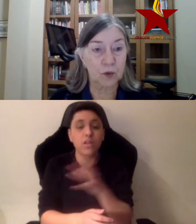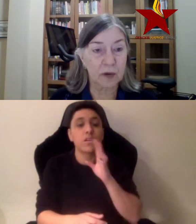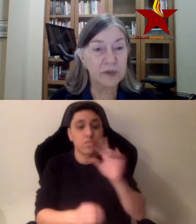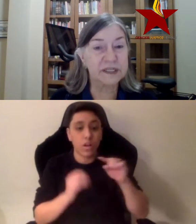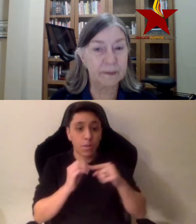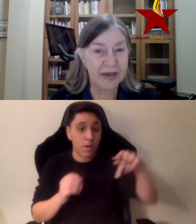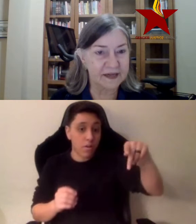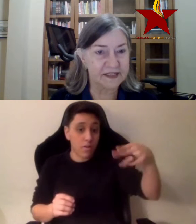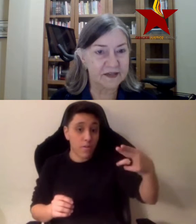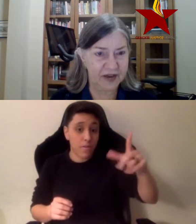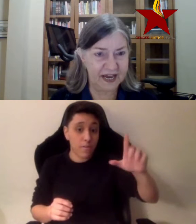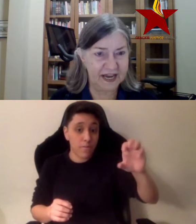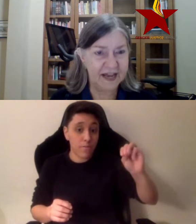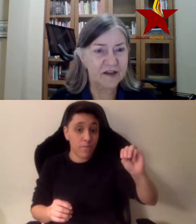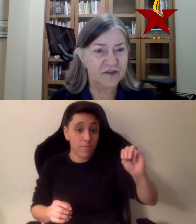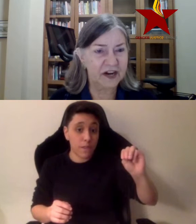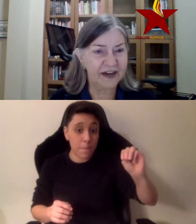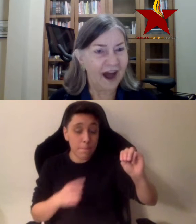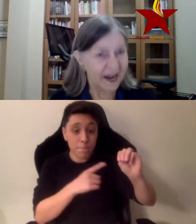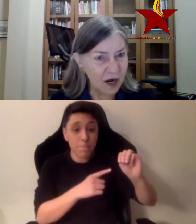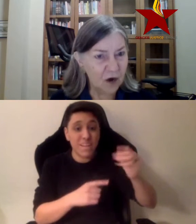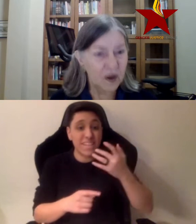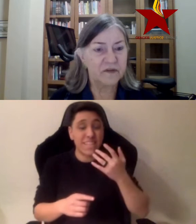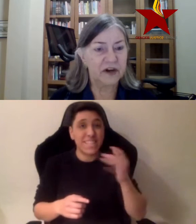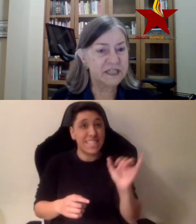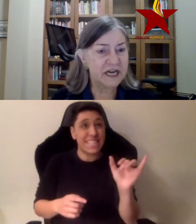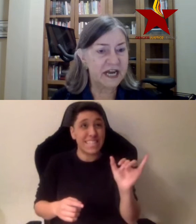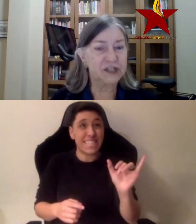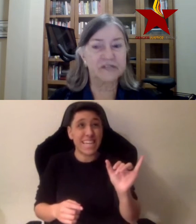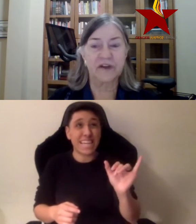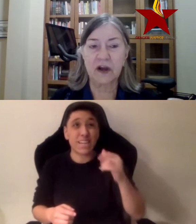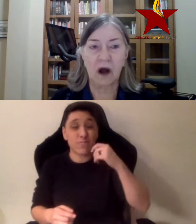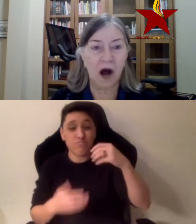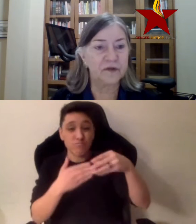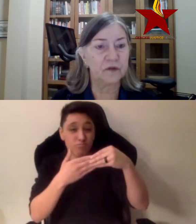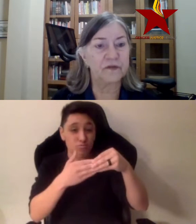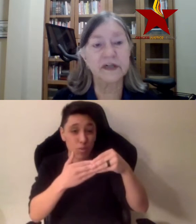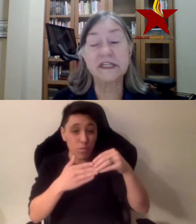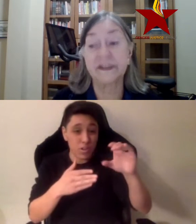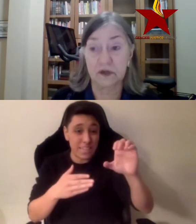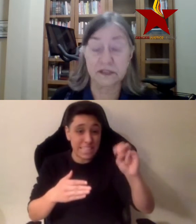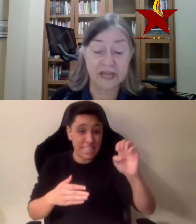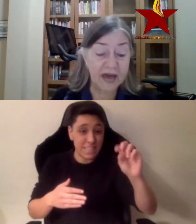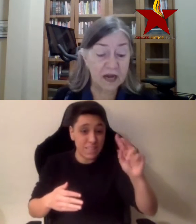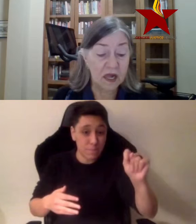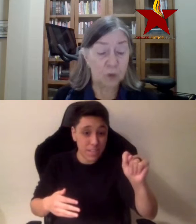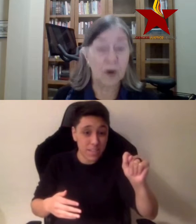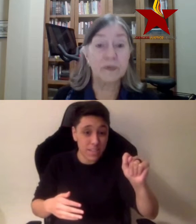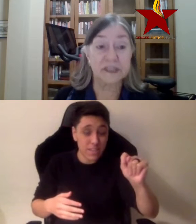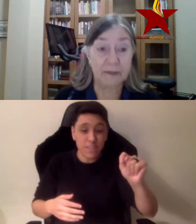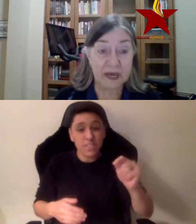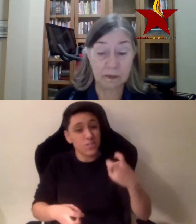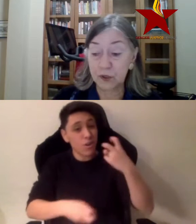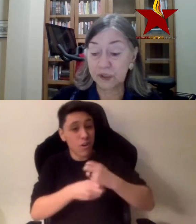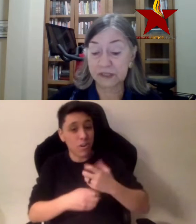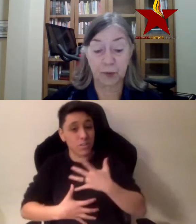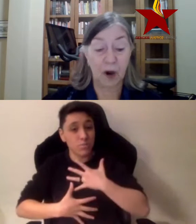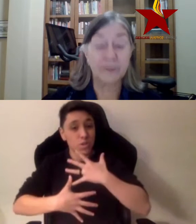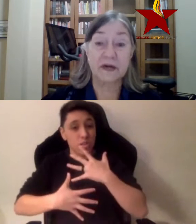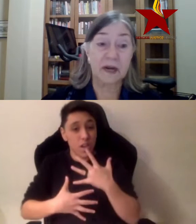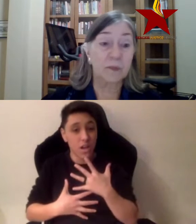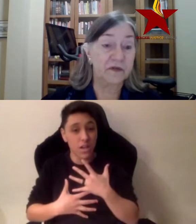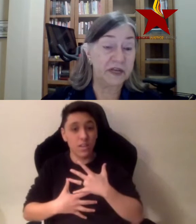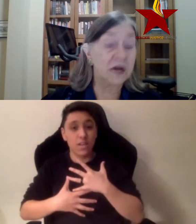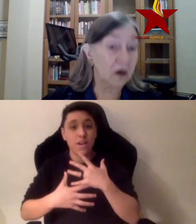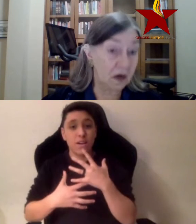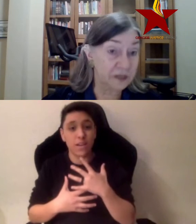as rubber cement, okay? I know, very tenacious, very awful, very difficult. And that rubber cement mucus